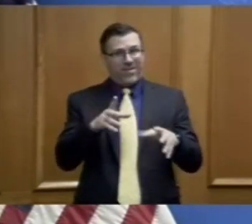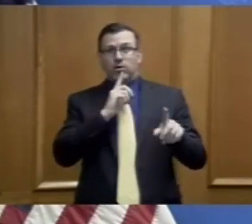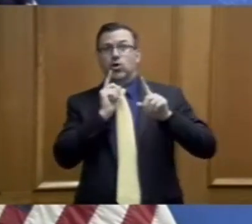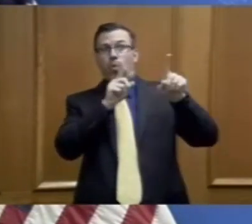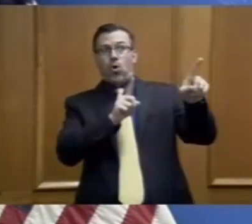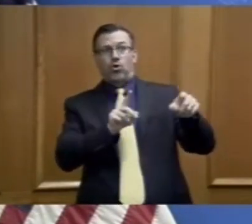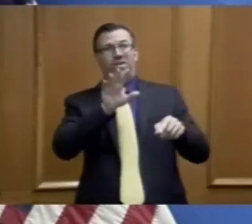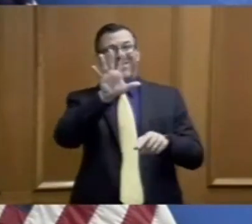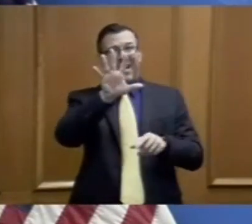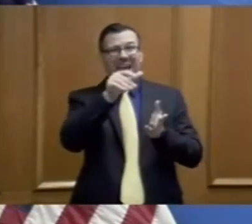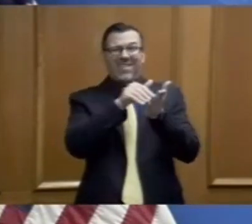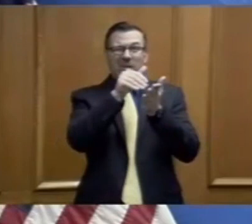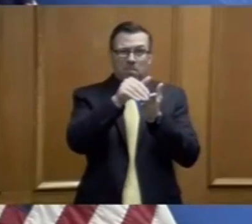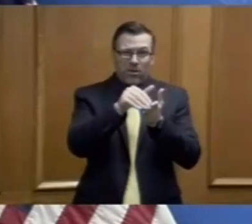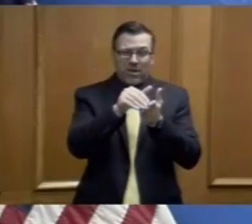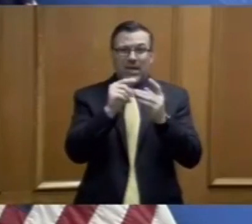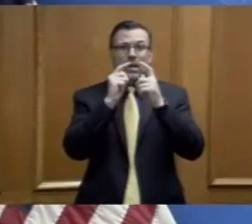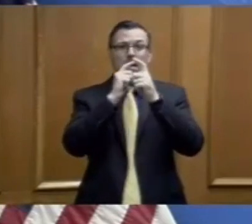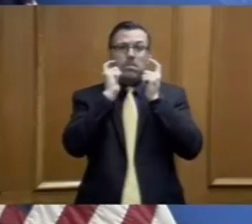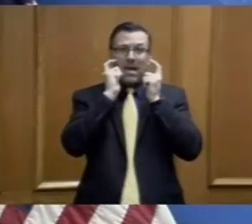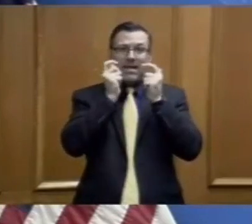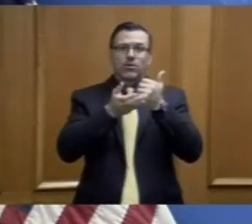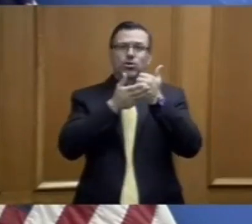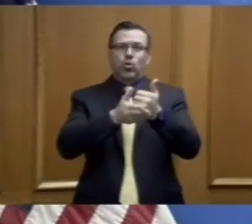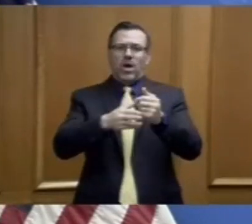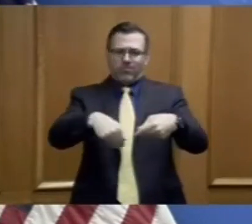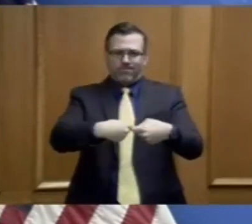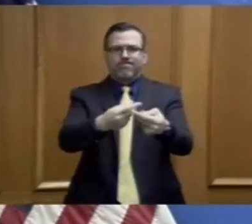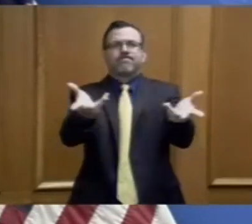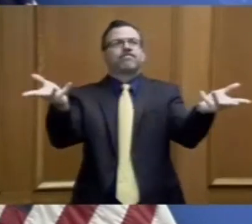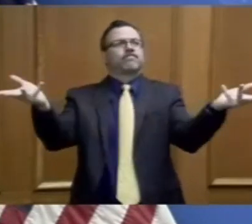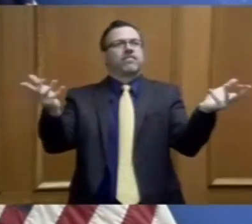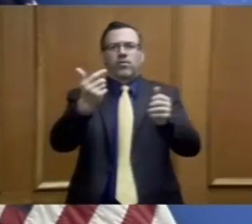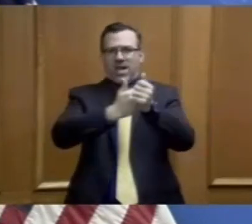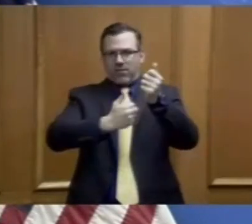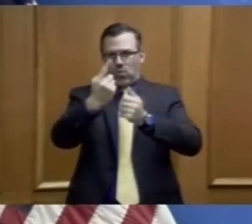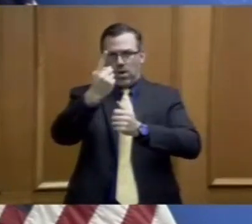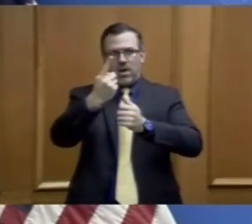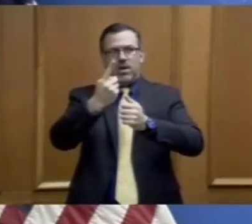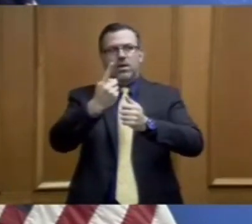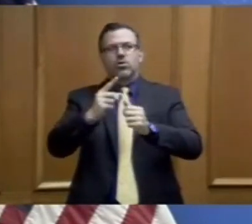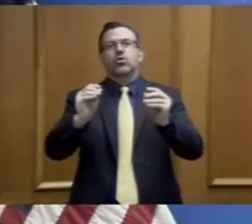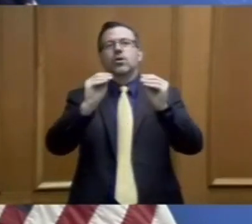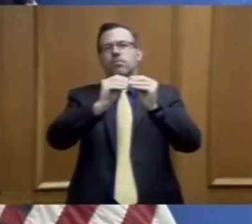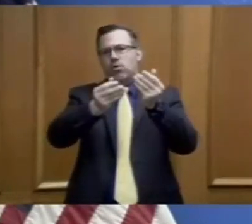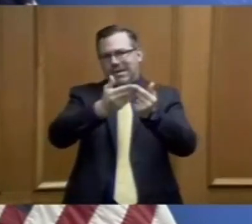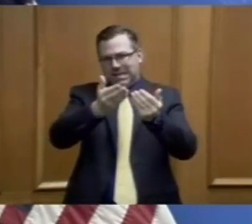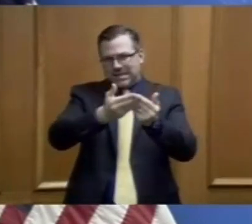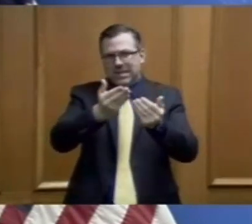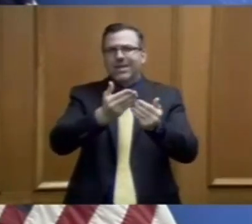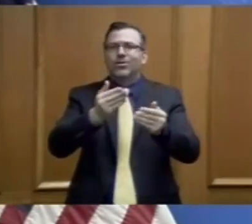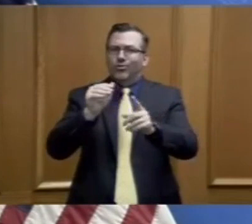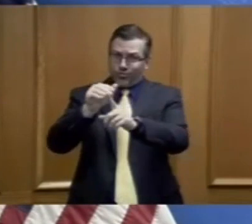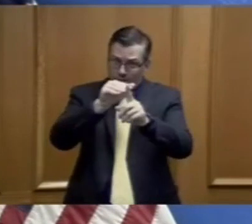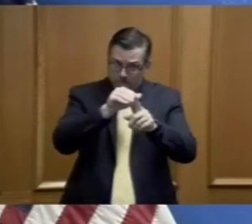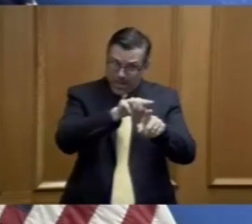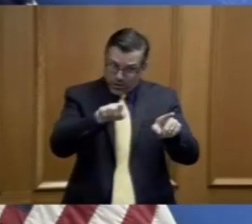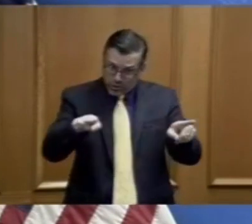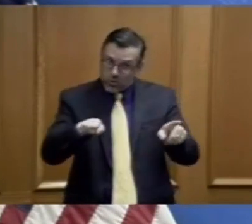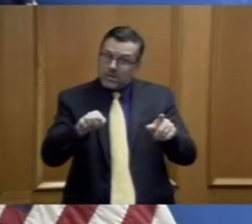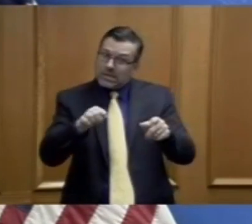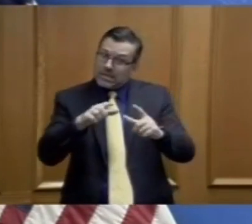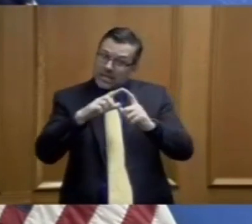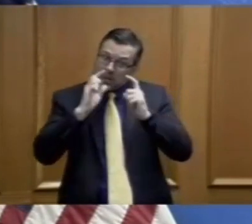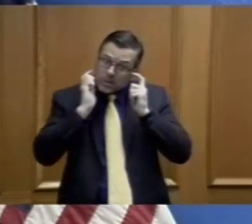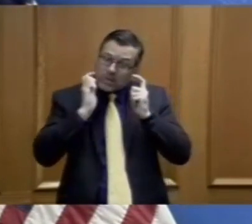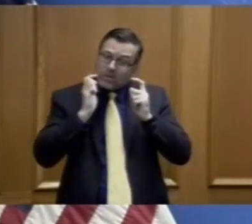to encourage even broader use, to make it easier, to remind people of our commitment along with theirs